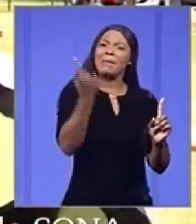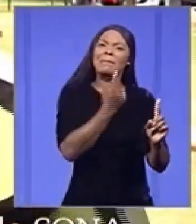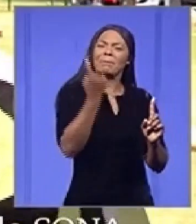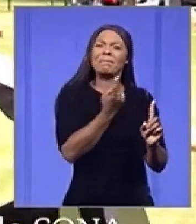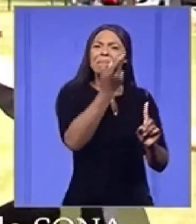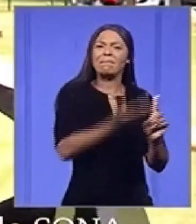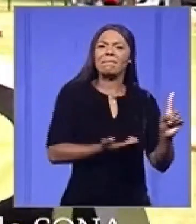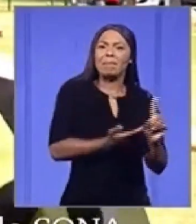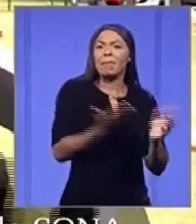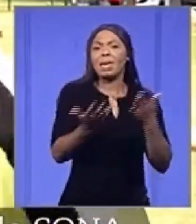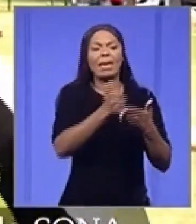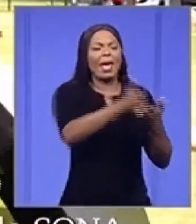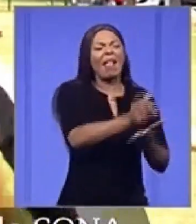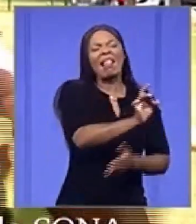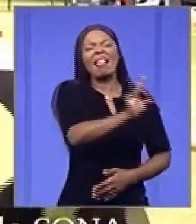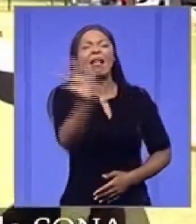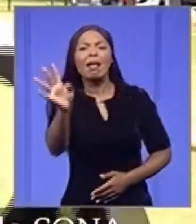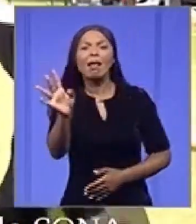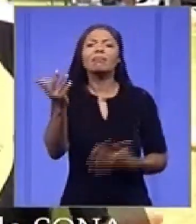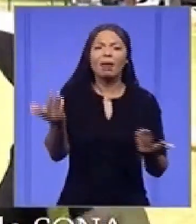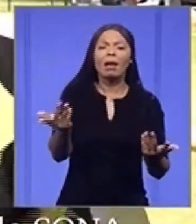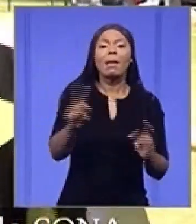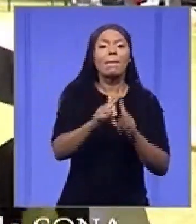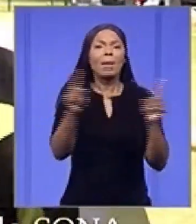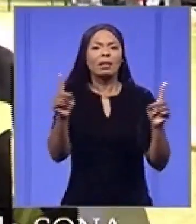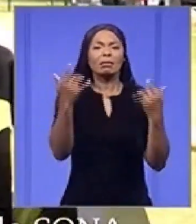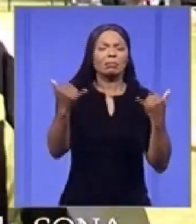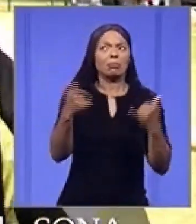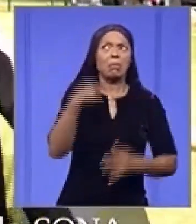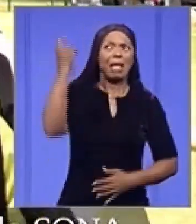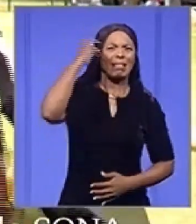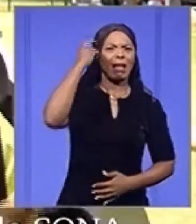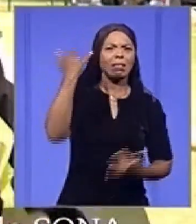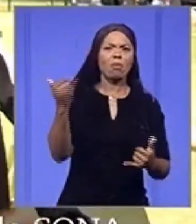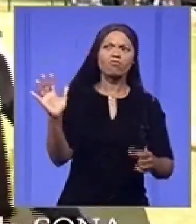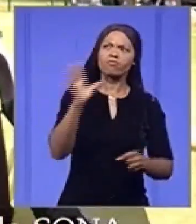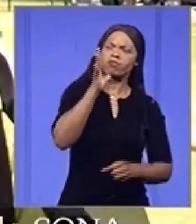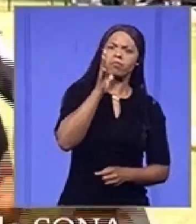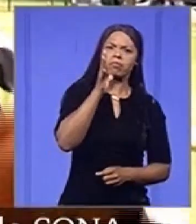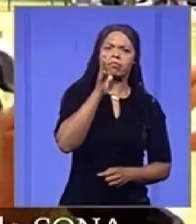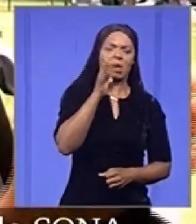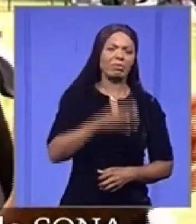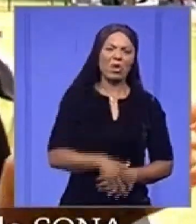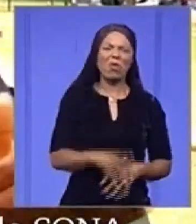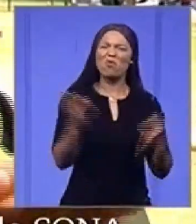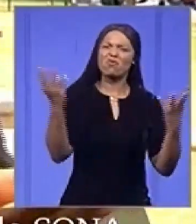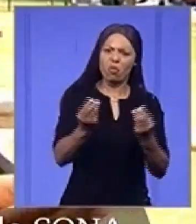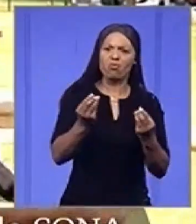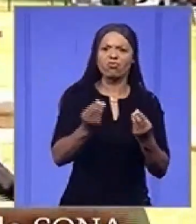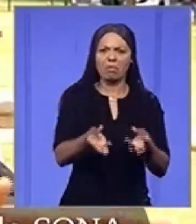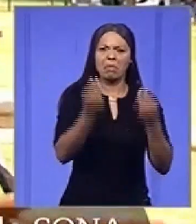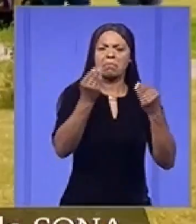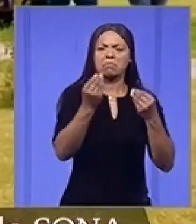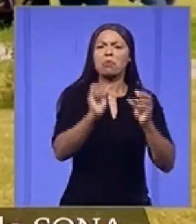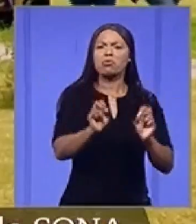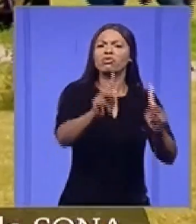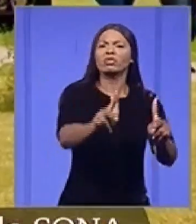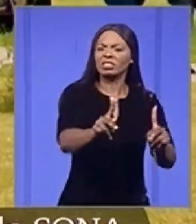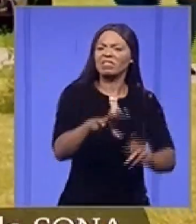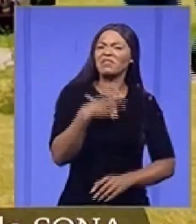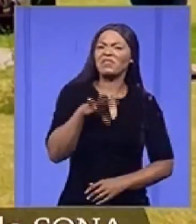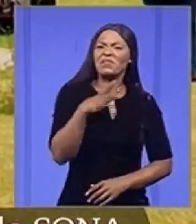might have been assisted here and there, but I don't really think there's really a few that has really gone and accessed